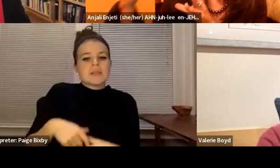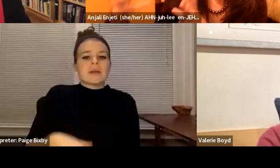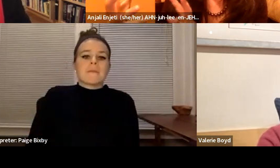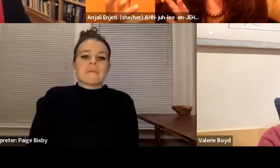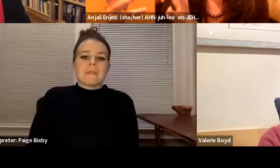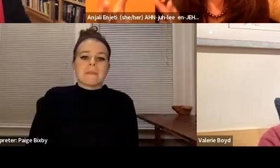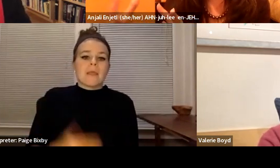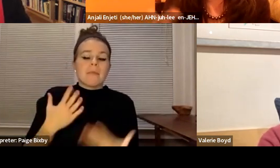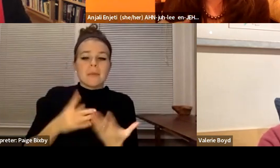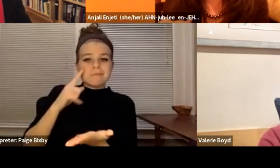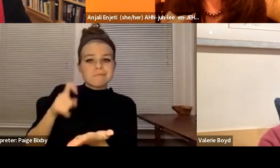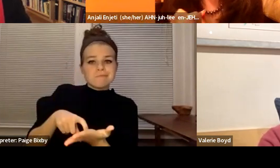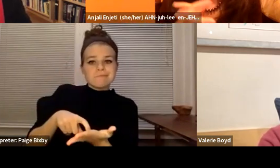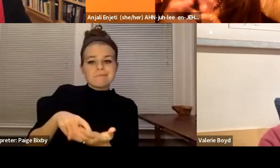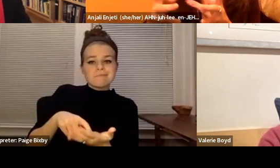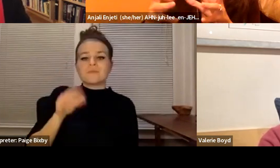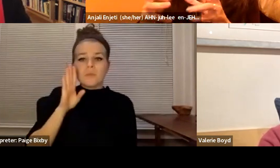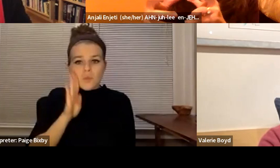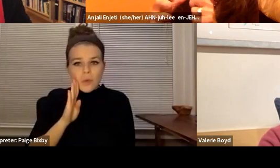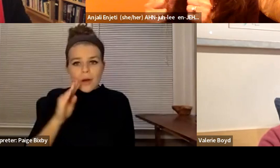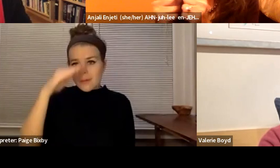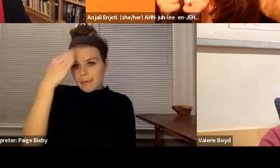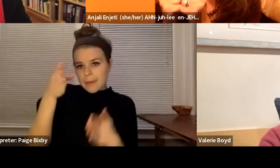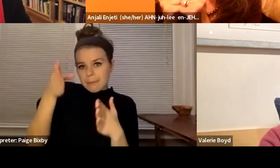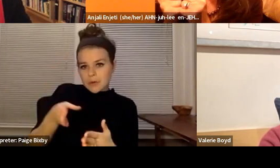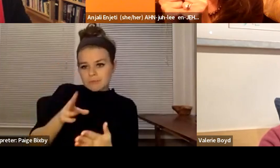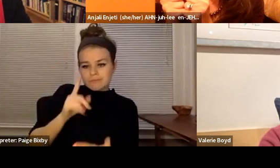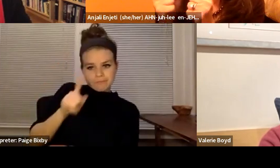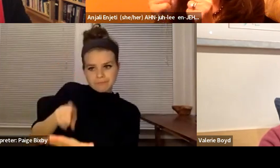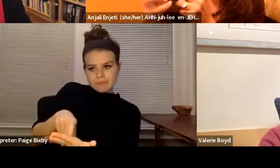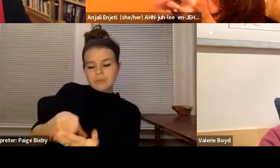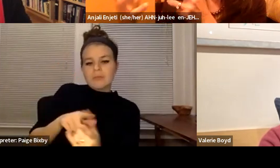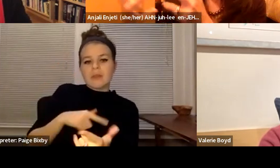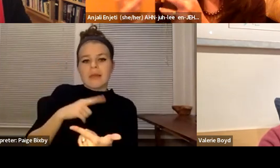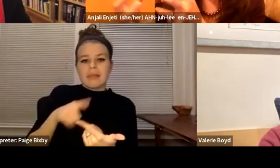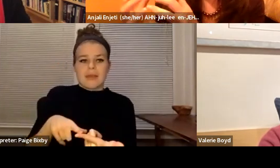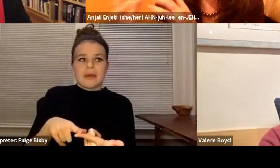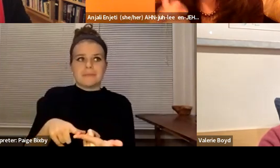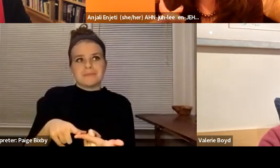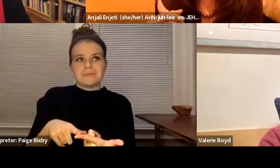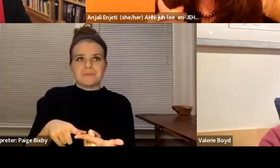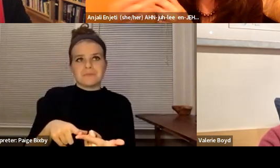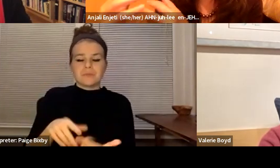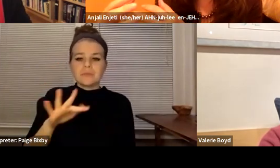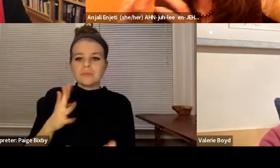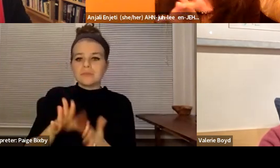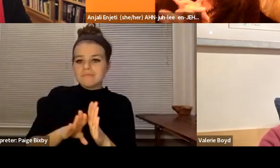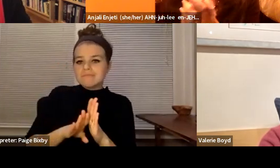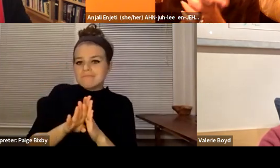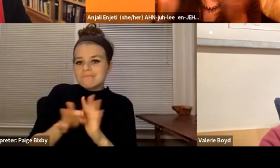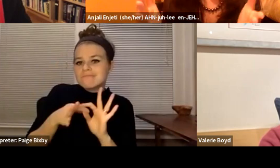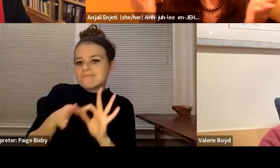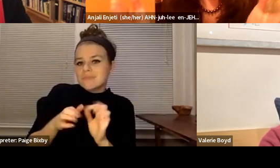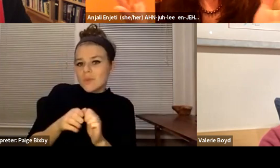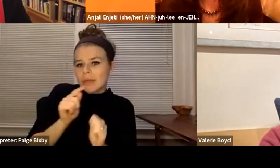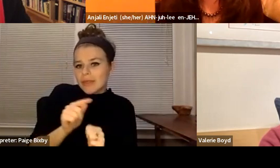a Brown or a Black person and, you know, kind of form a relationship with them, but there